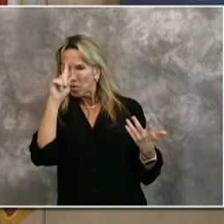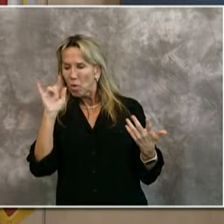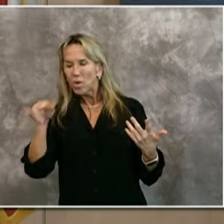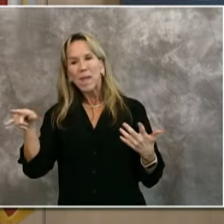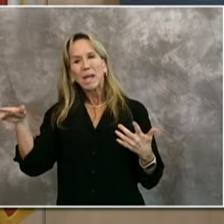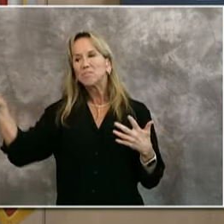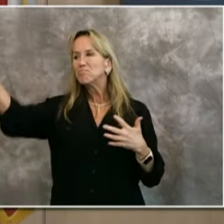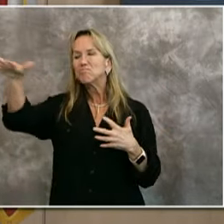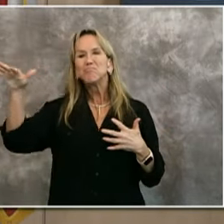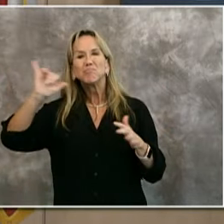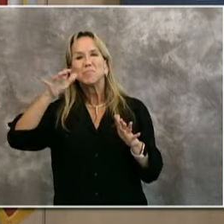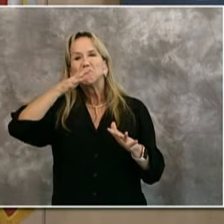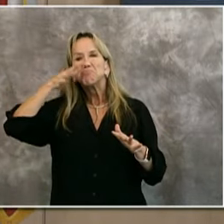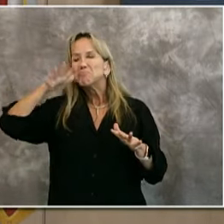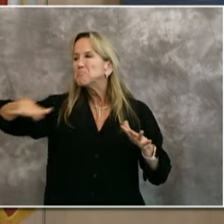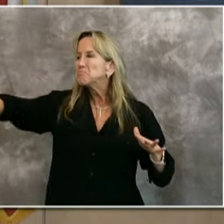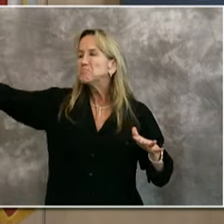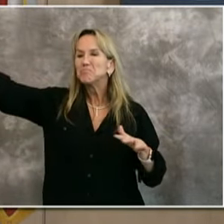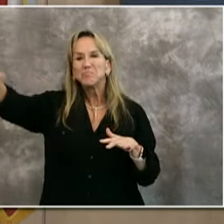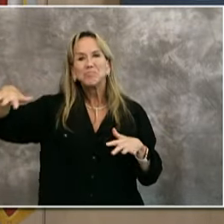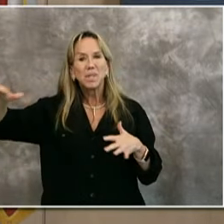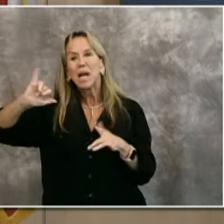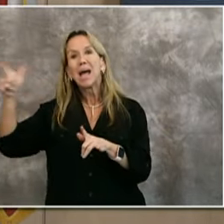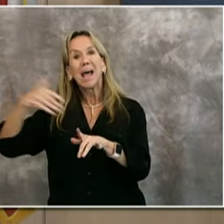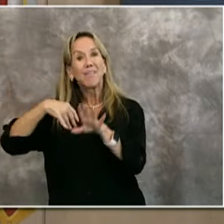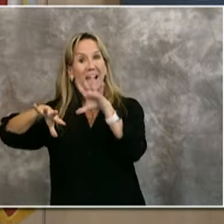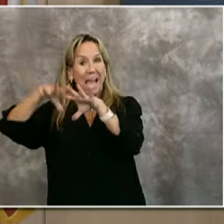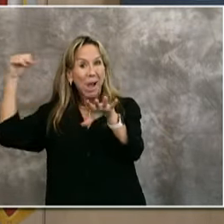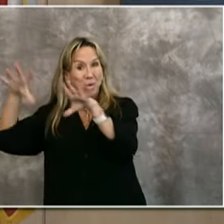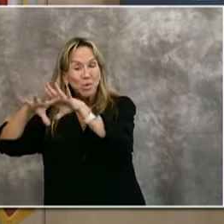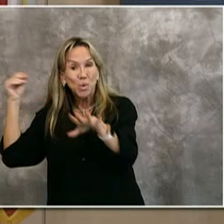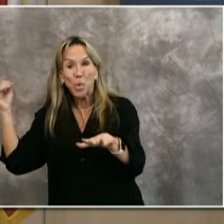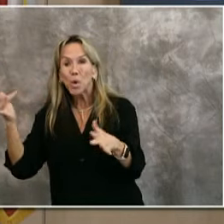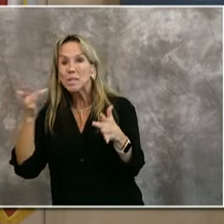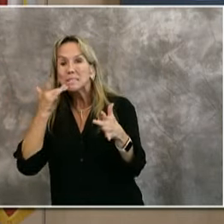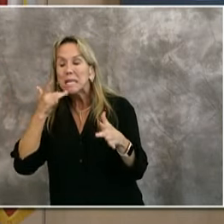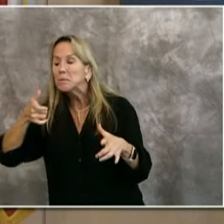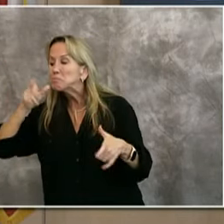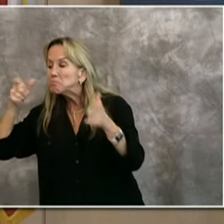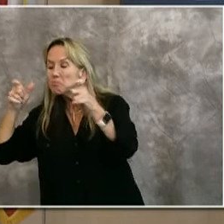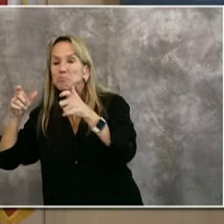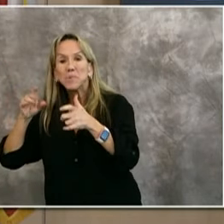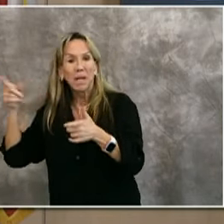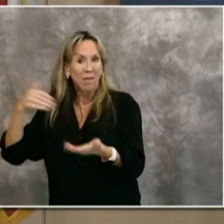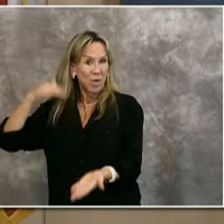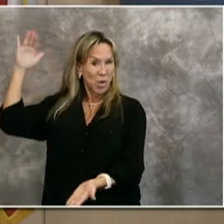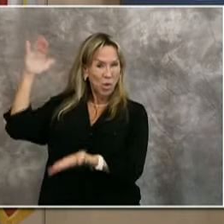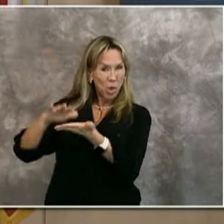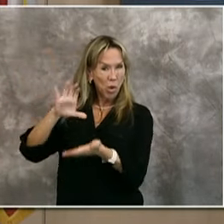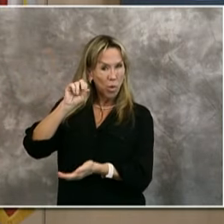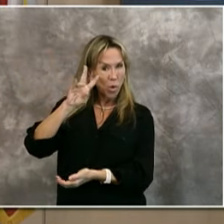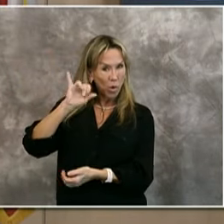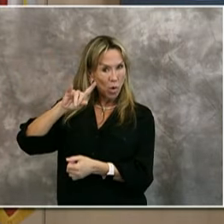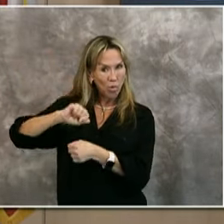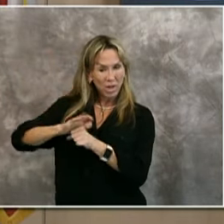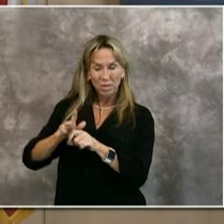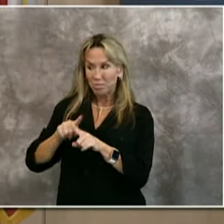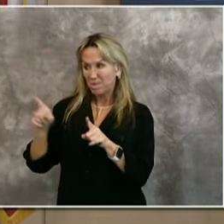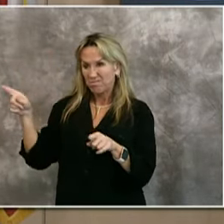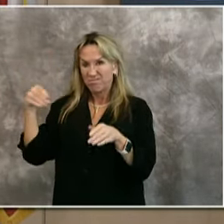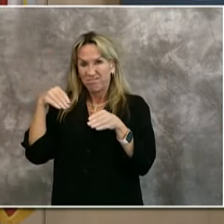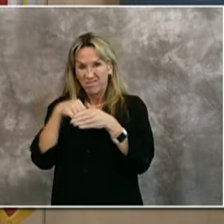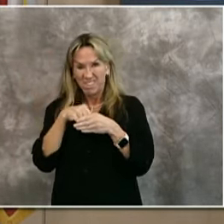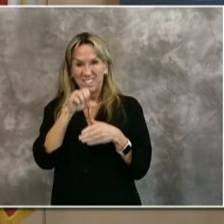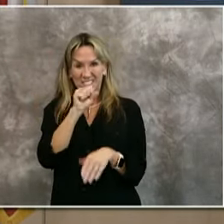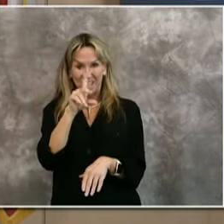rural wineries, especially those with outdoor tasting rooms and low rates of COVID in their area? Okay, Dr. Wooten's going to re-clarify the order as